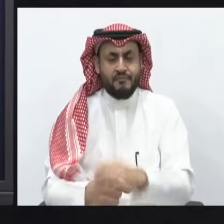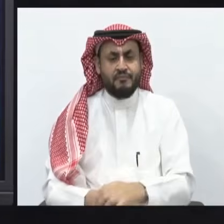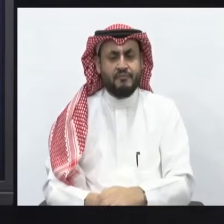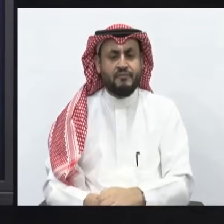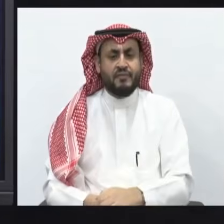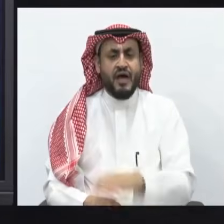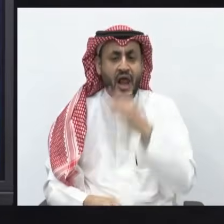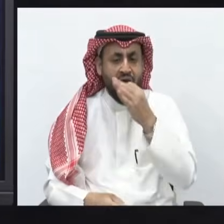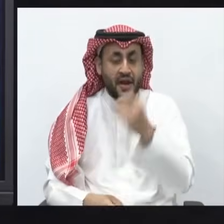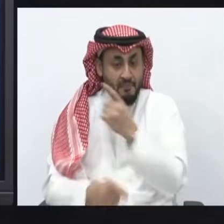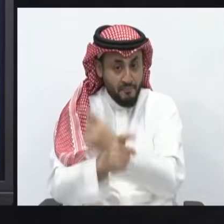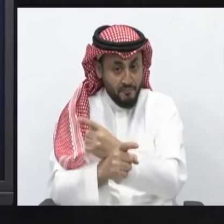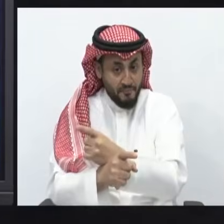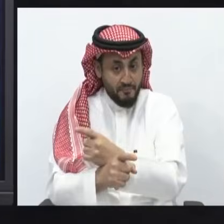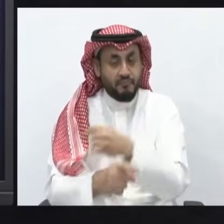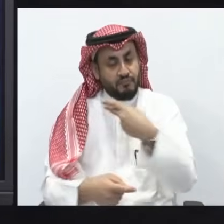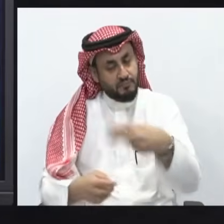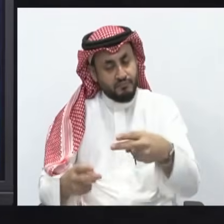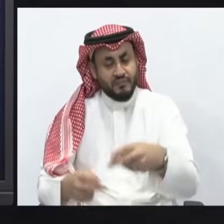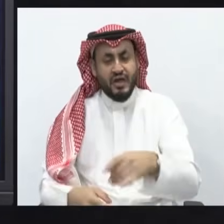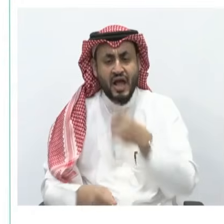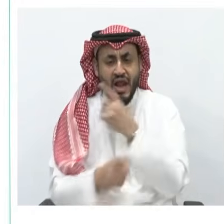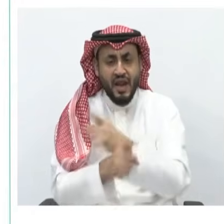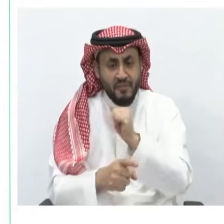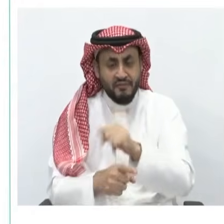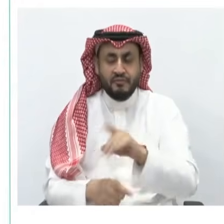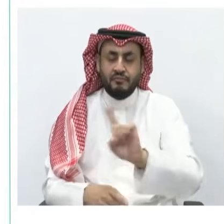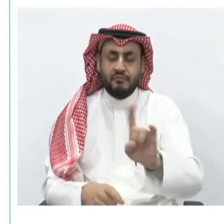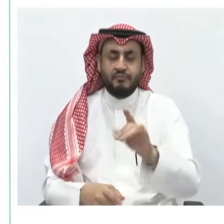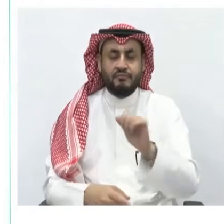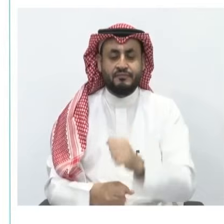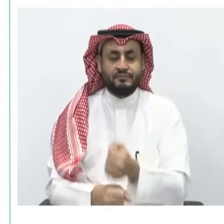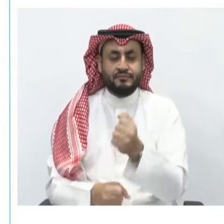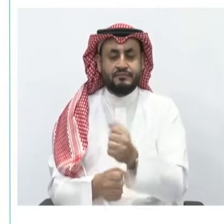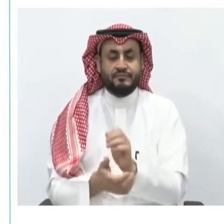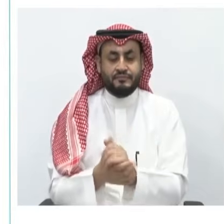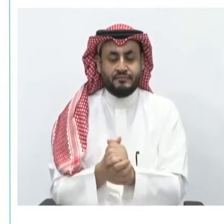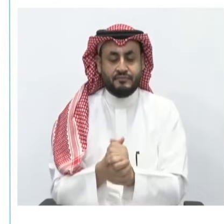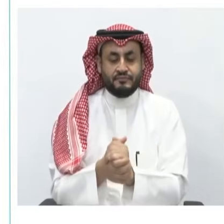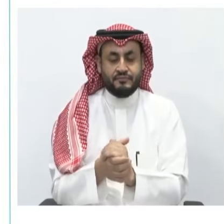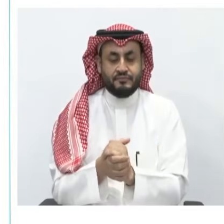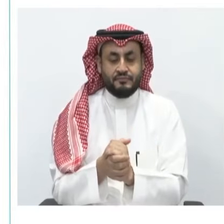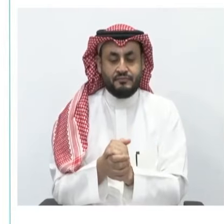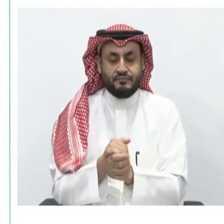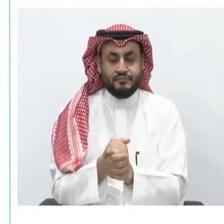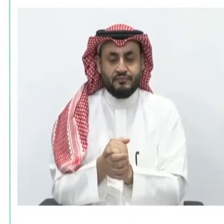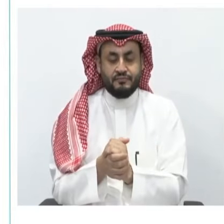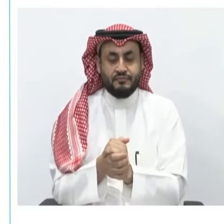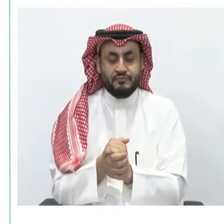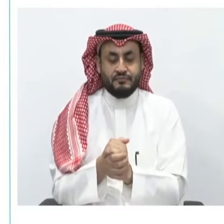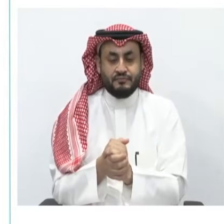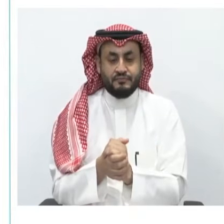the teacher says, don't do it. Okay, so here I don't say the teacher says, so I will not